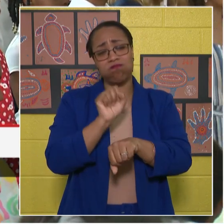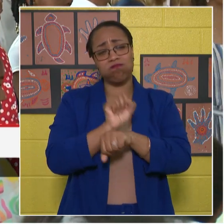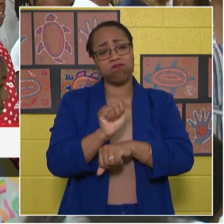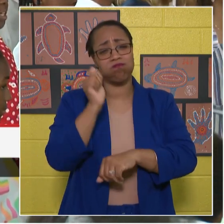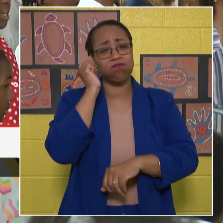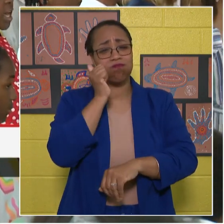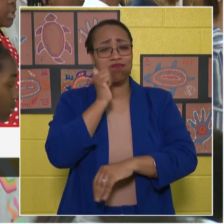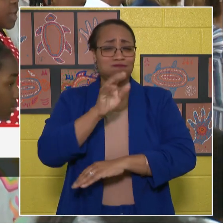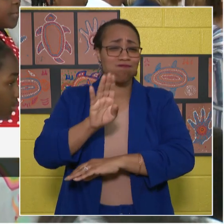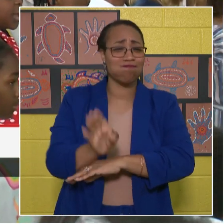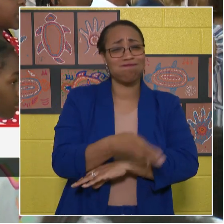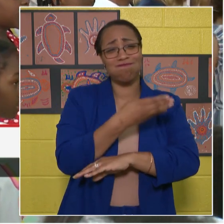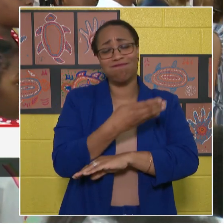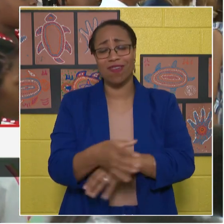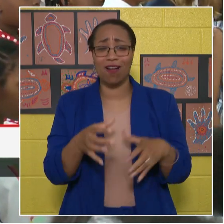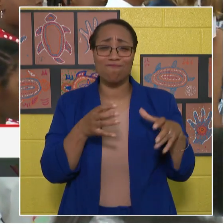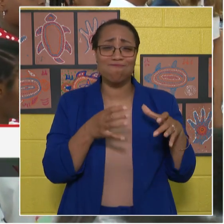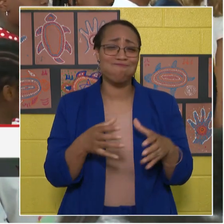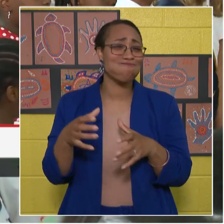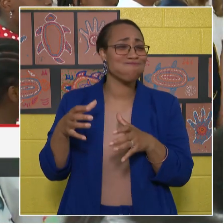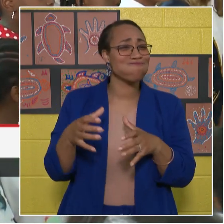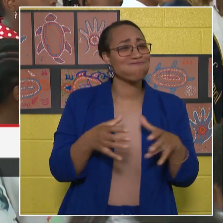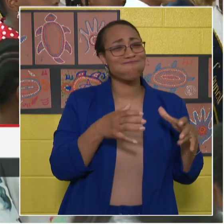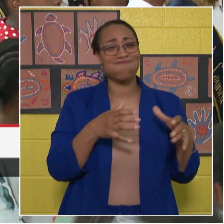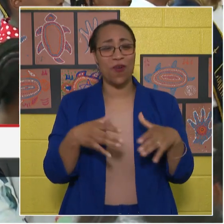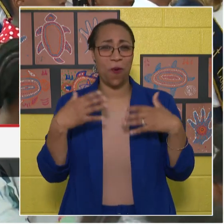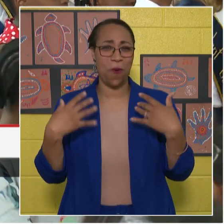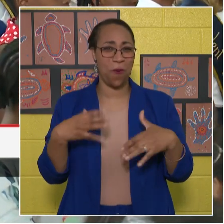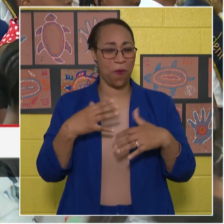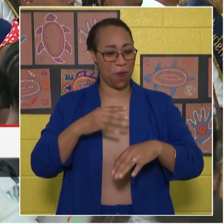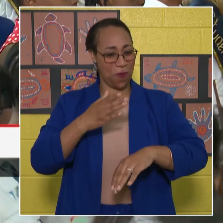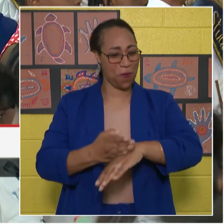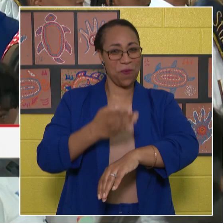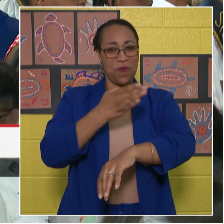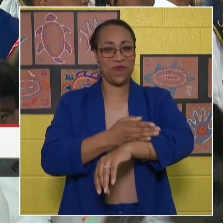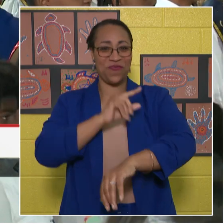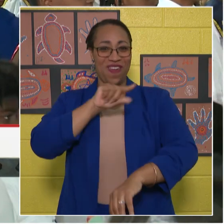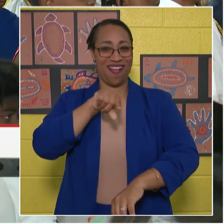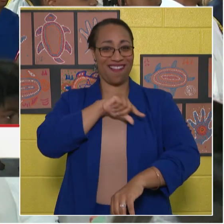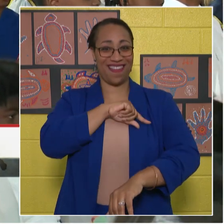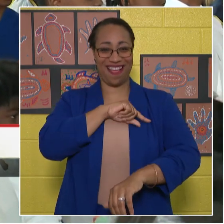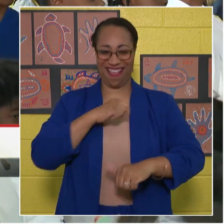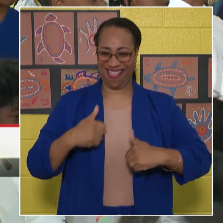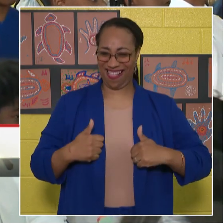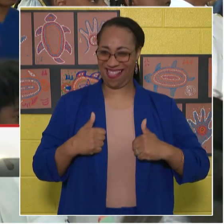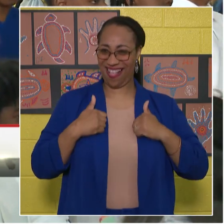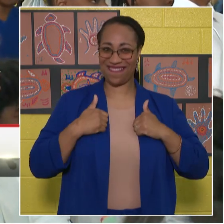the quality of living and be a model for the USA.